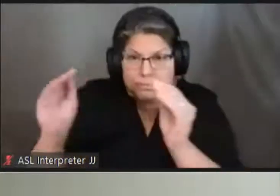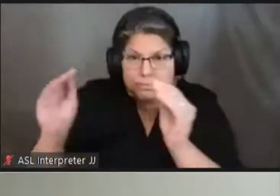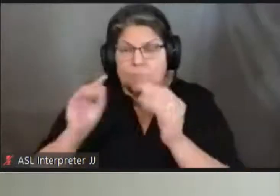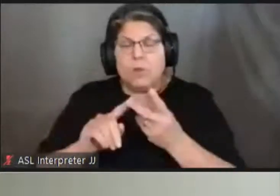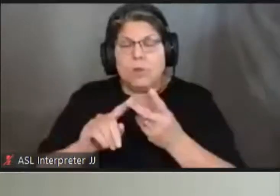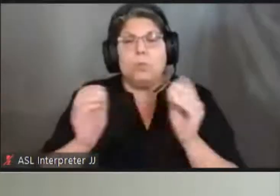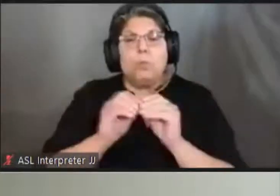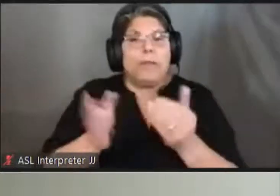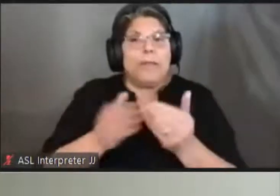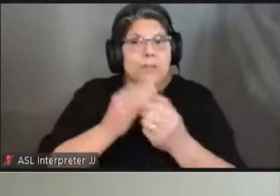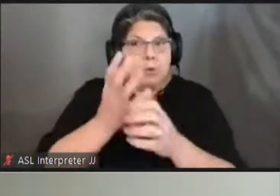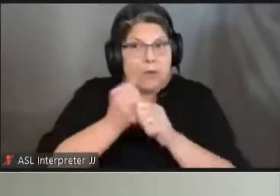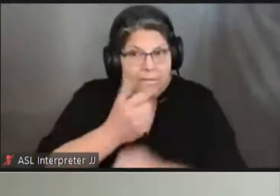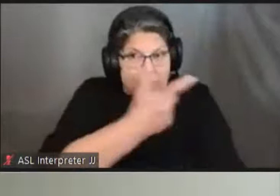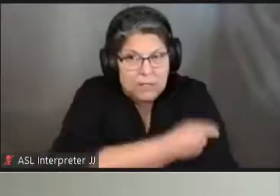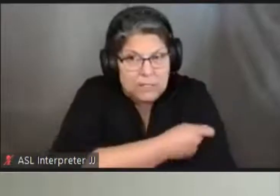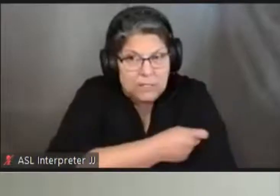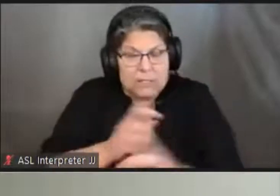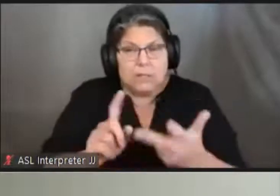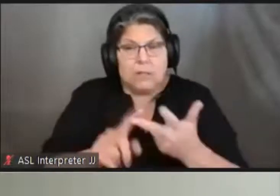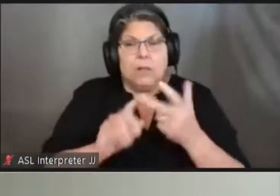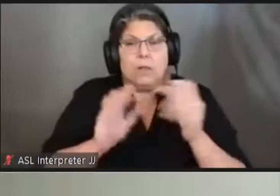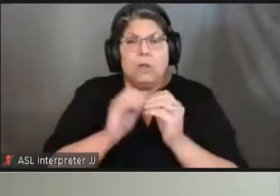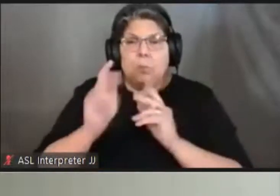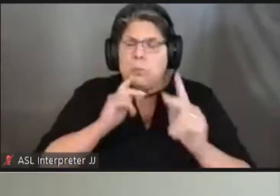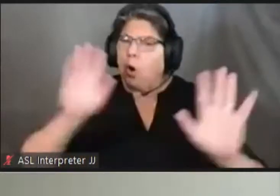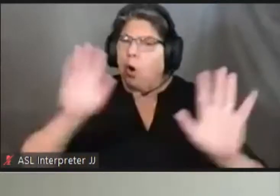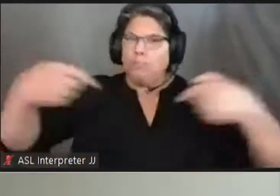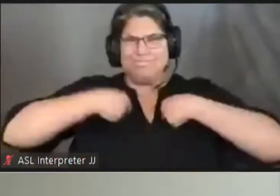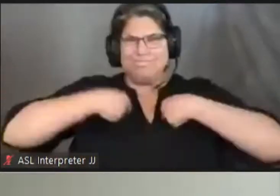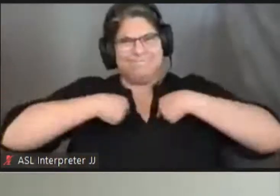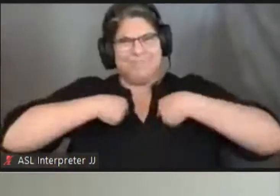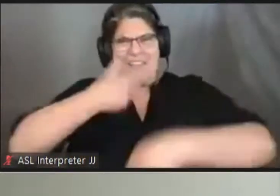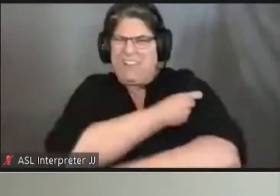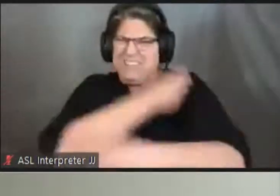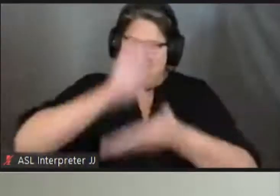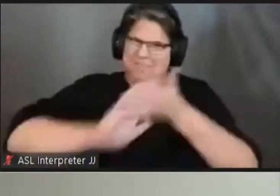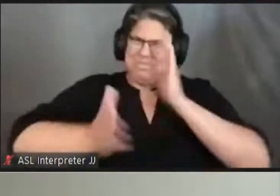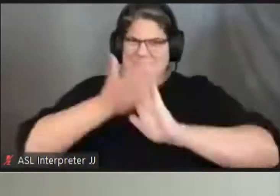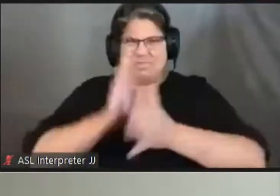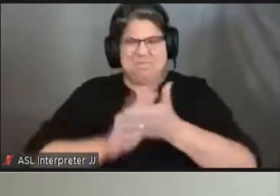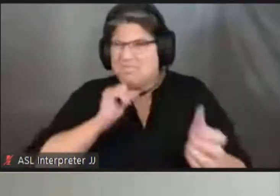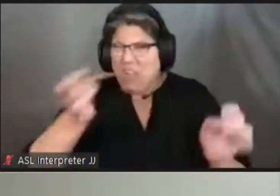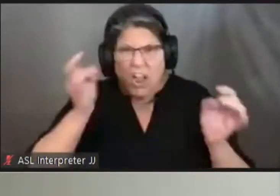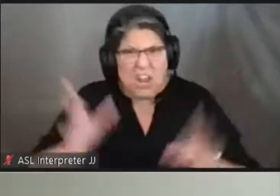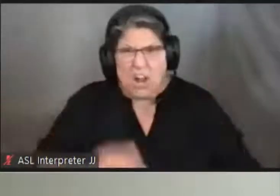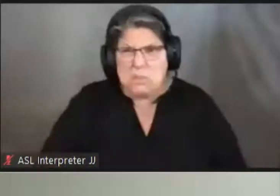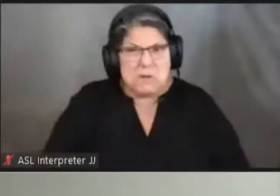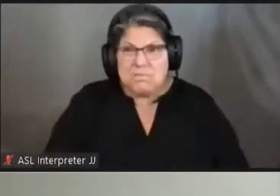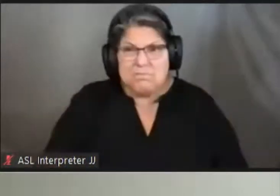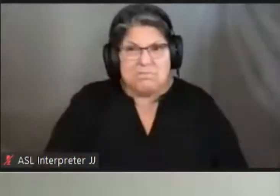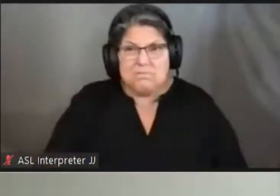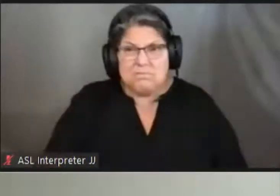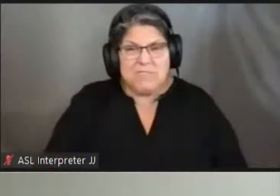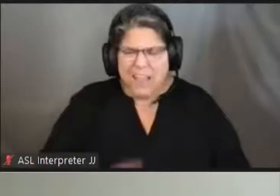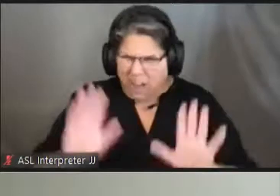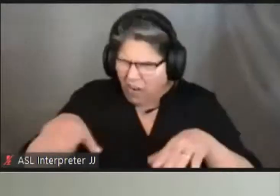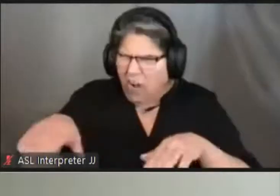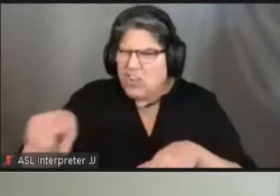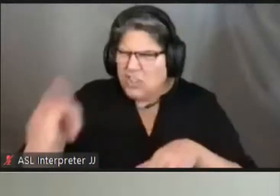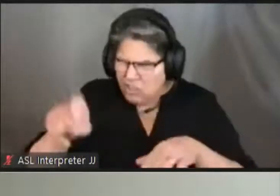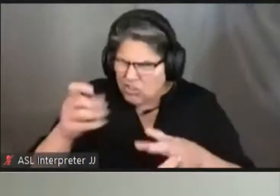available, and the more people are out there saying, I got my vaccine and it wasn't so terrible, and encouraging their neighbors to get